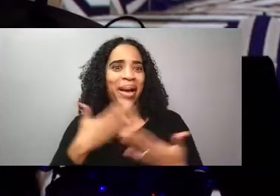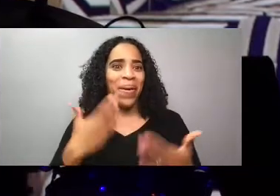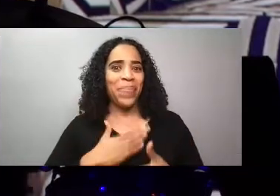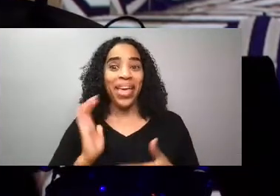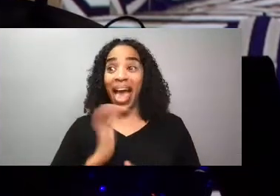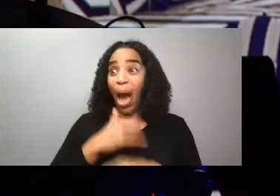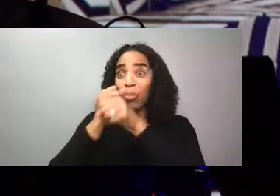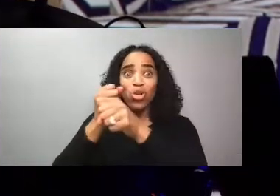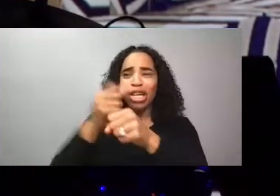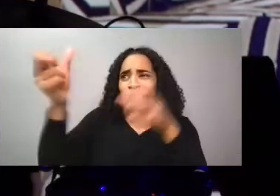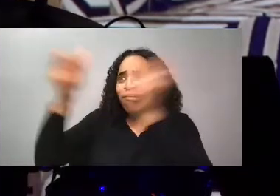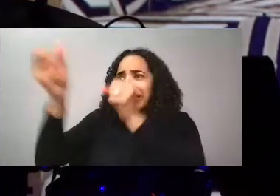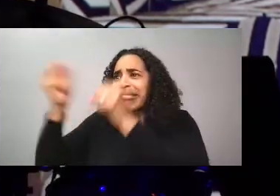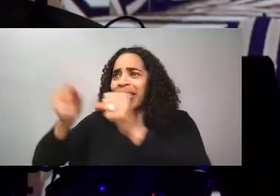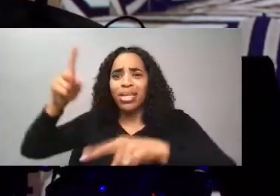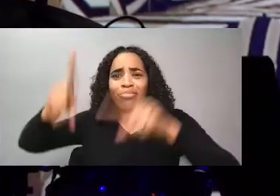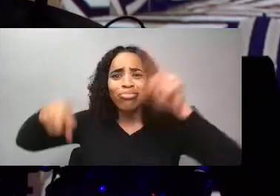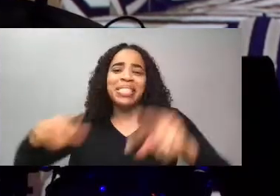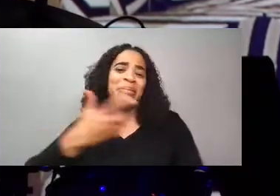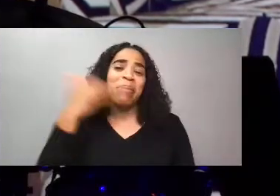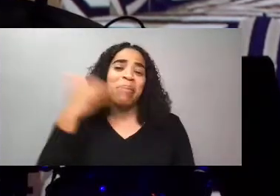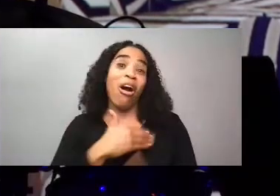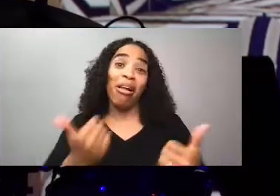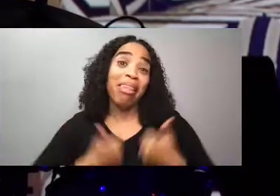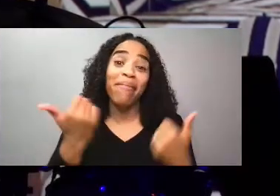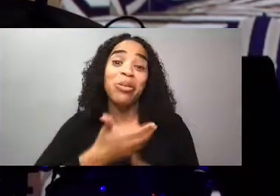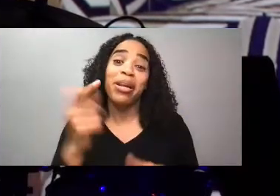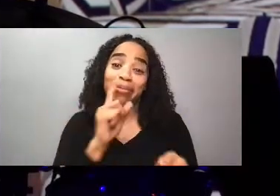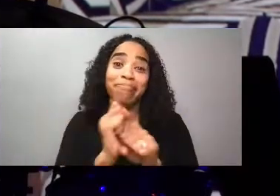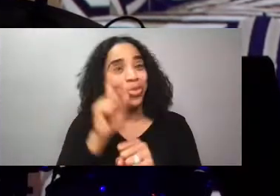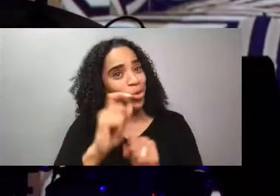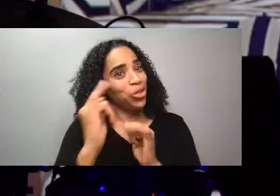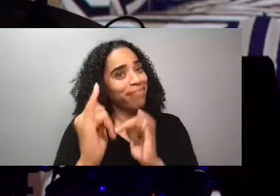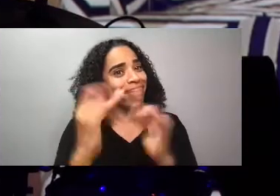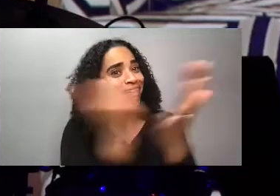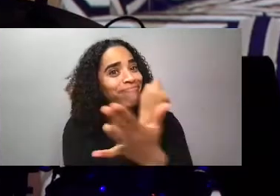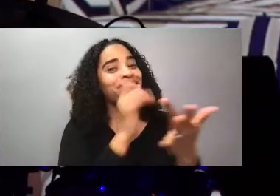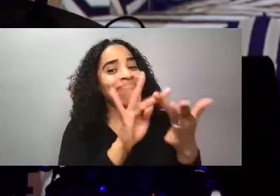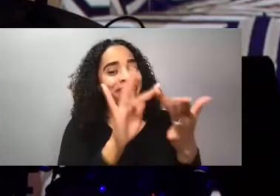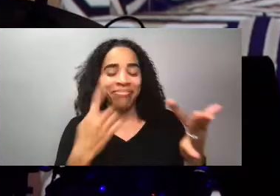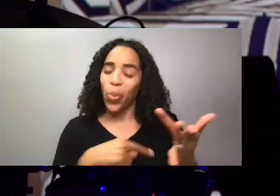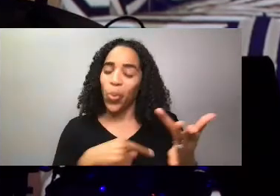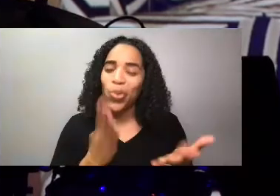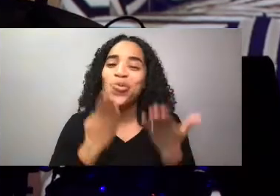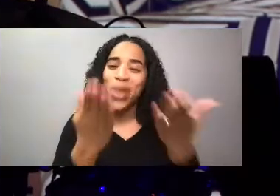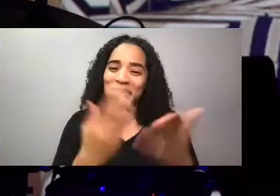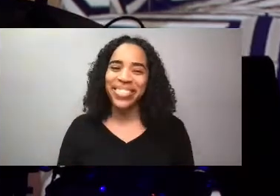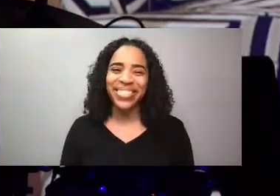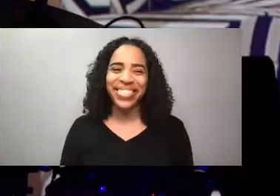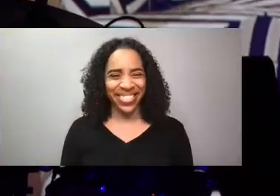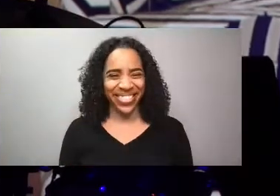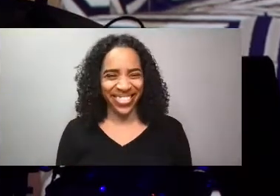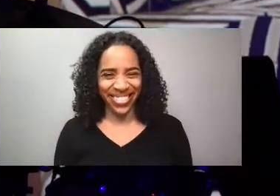better and it's made our lives better. So you should absolutely do the same. Would recommend. 10 out of 10.